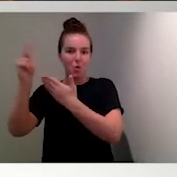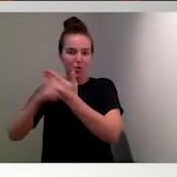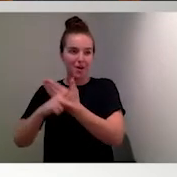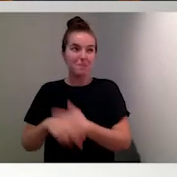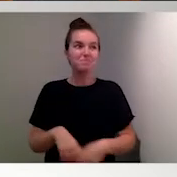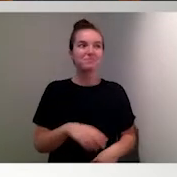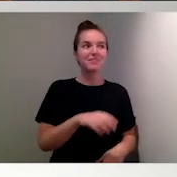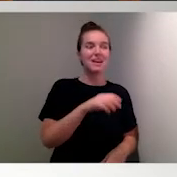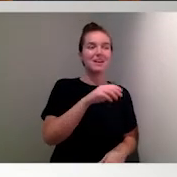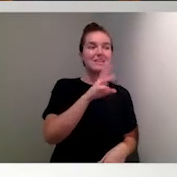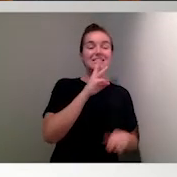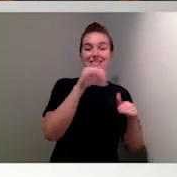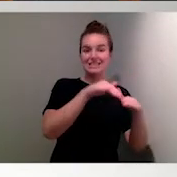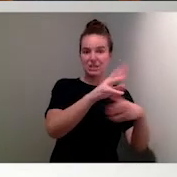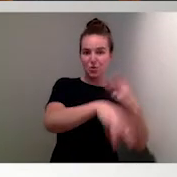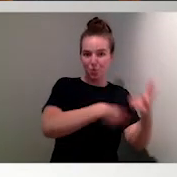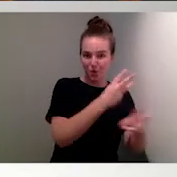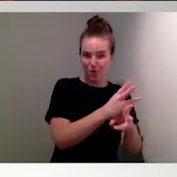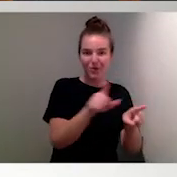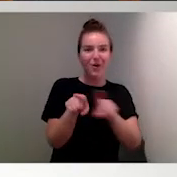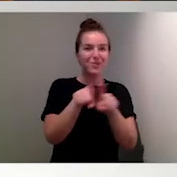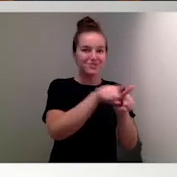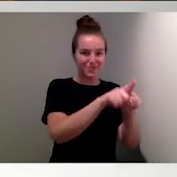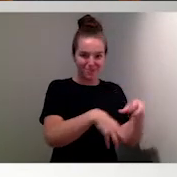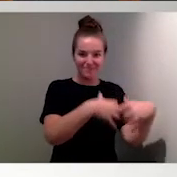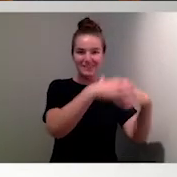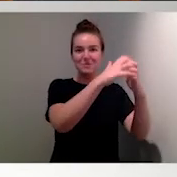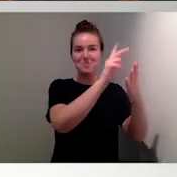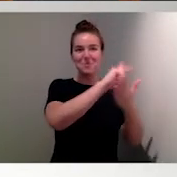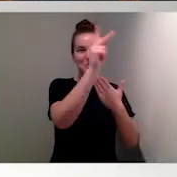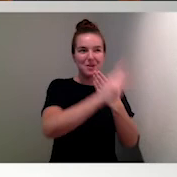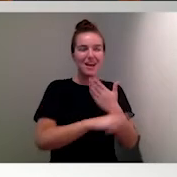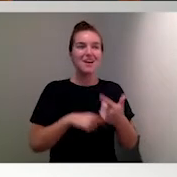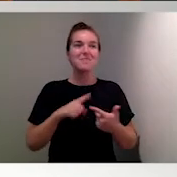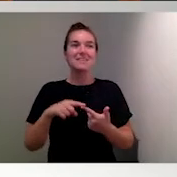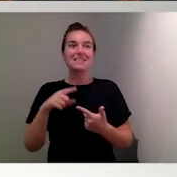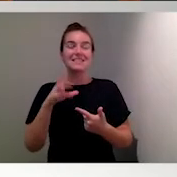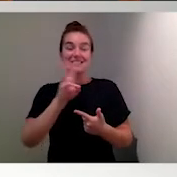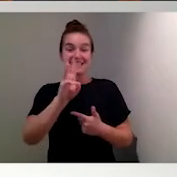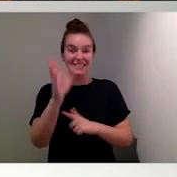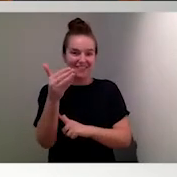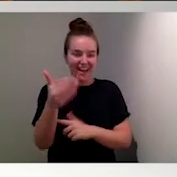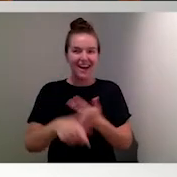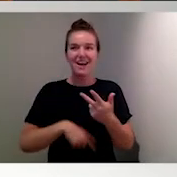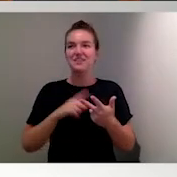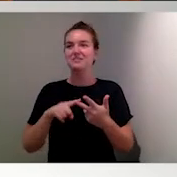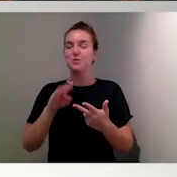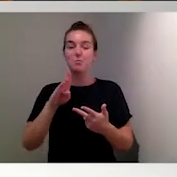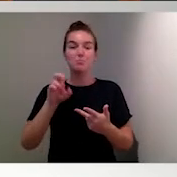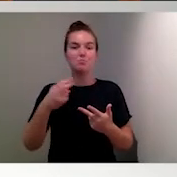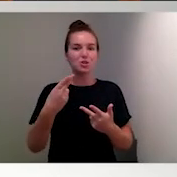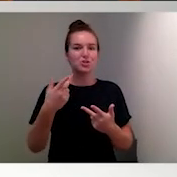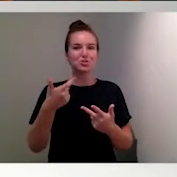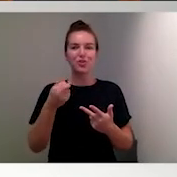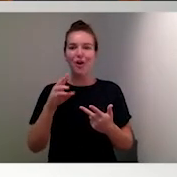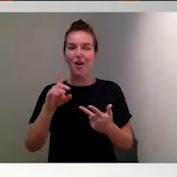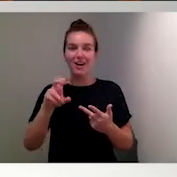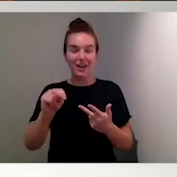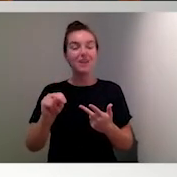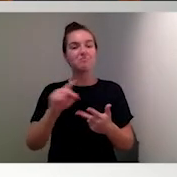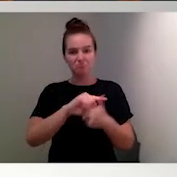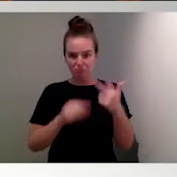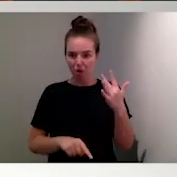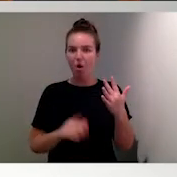Flags and Busch Gardens. They all have similar programs. None of them are as well run as Disney's, because again, Disney